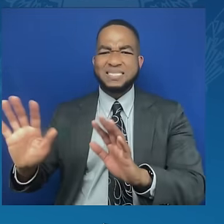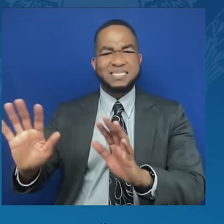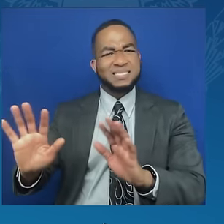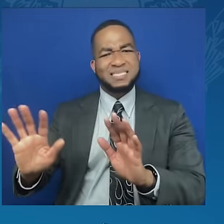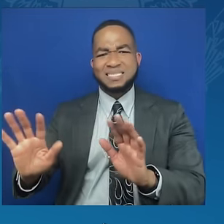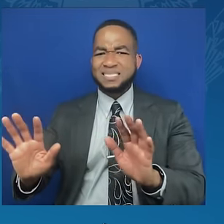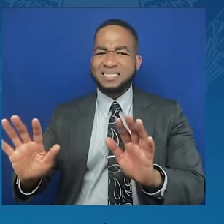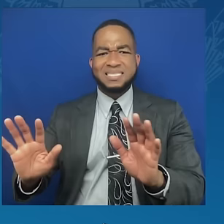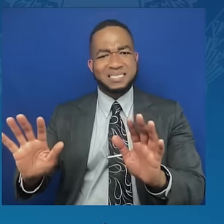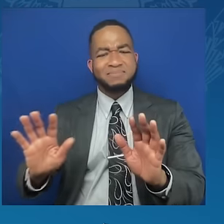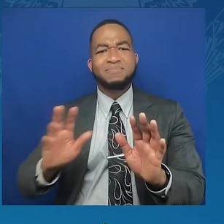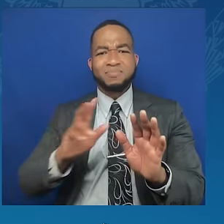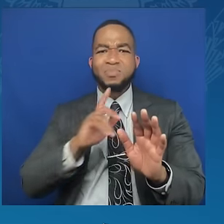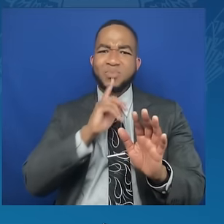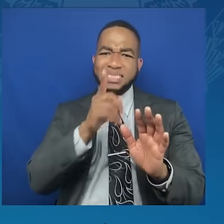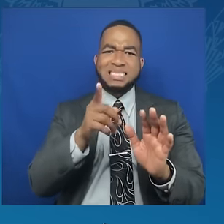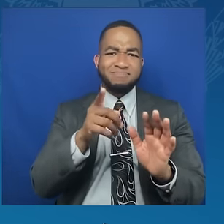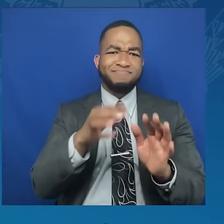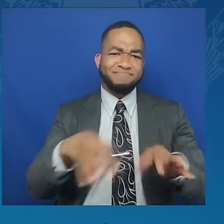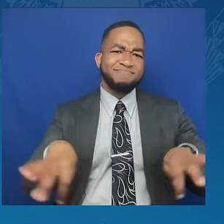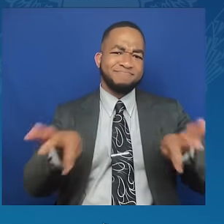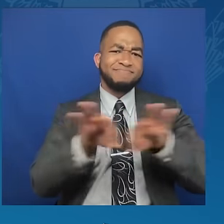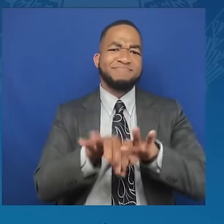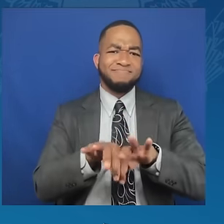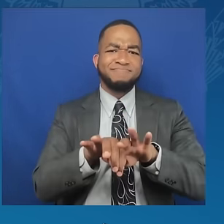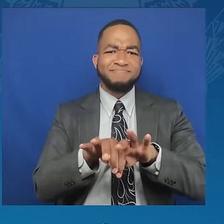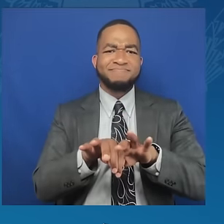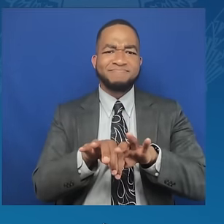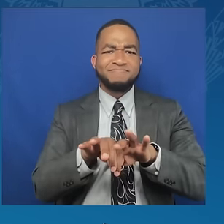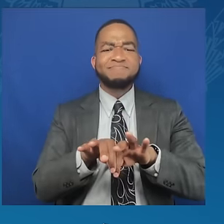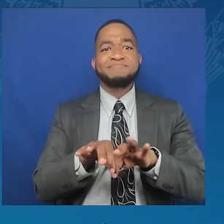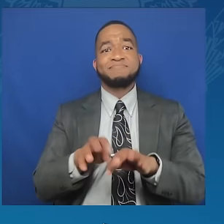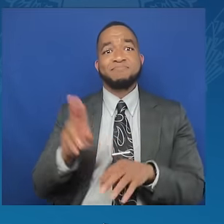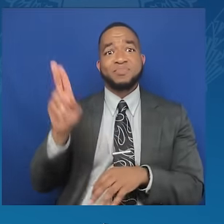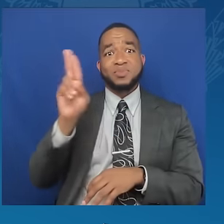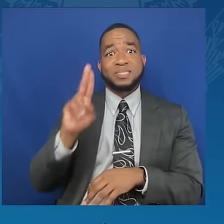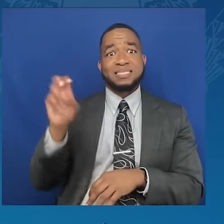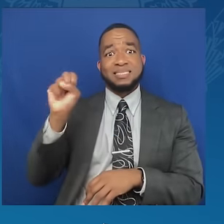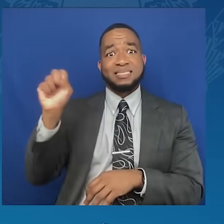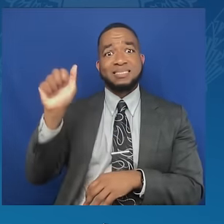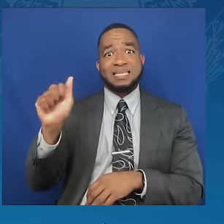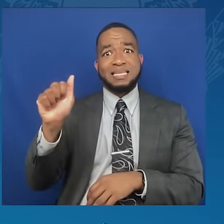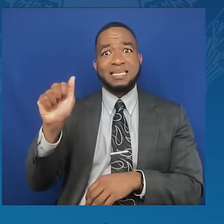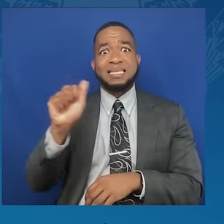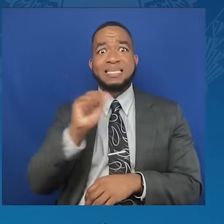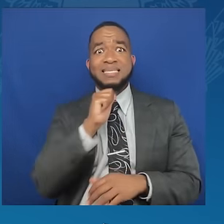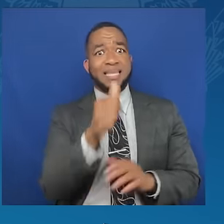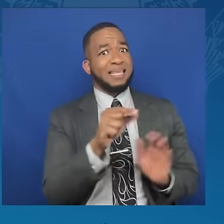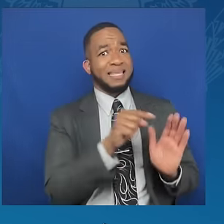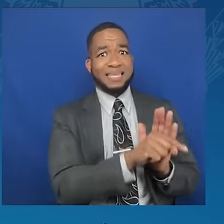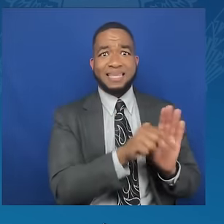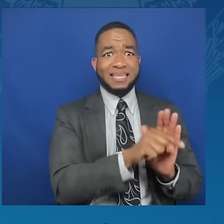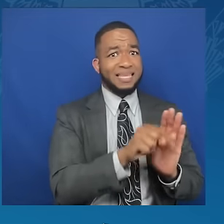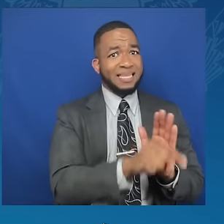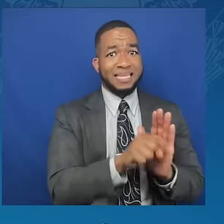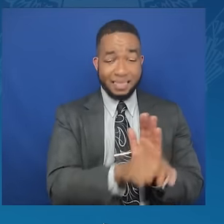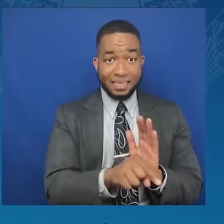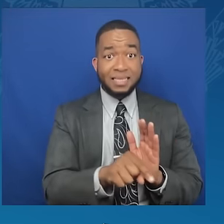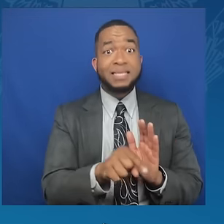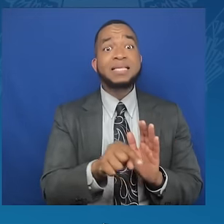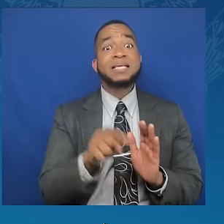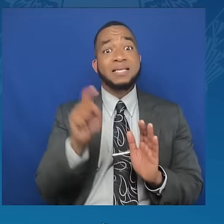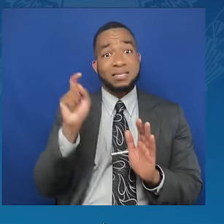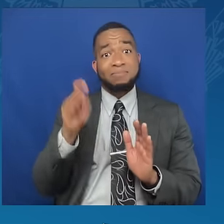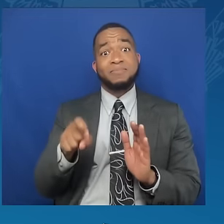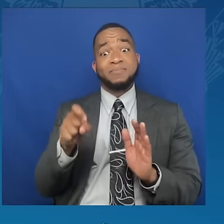and convoys are not targeted. And they must work to restore basic services and promote